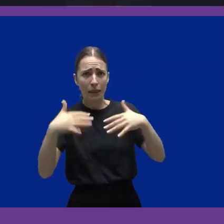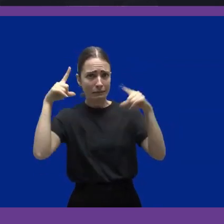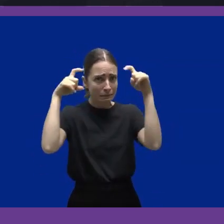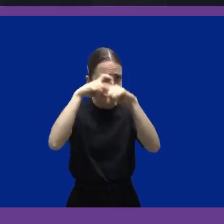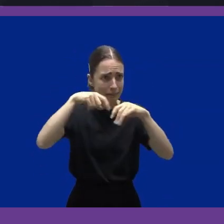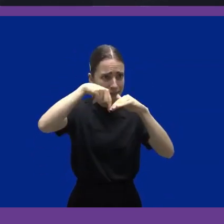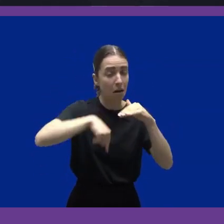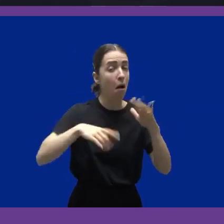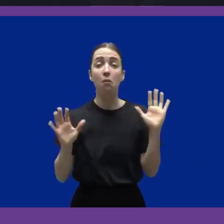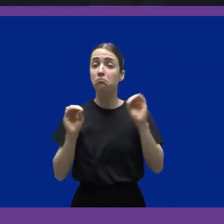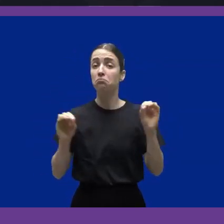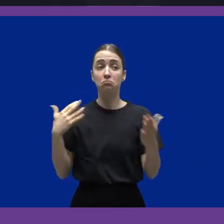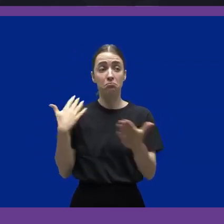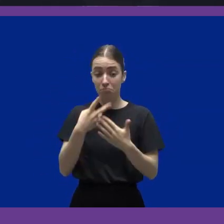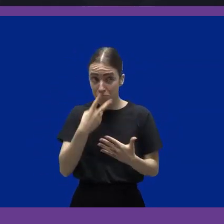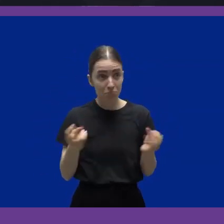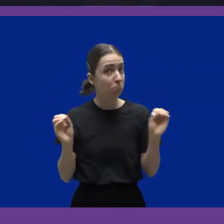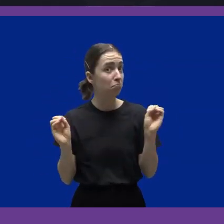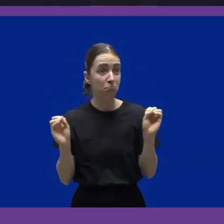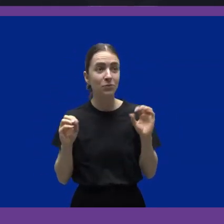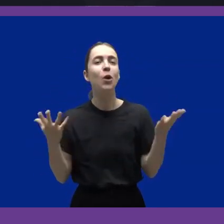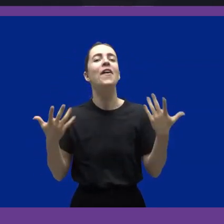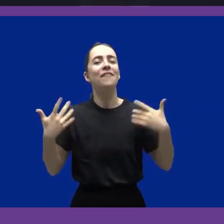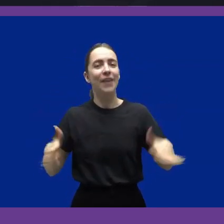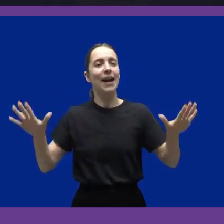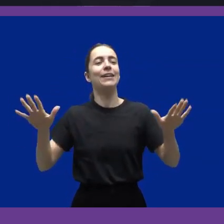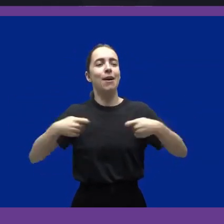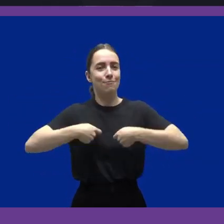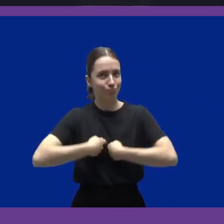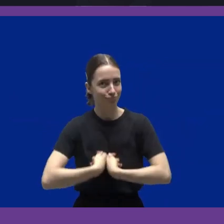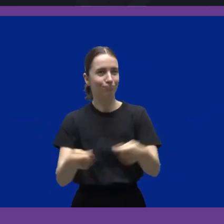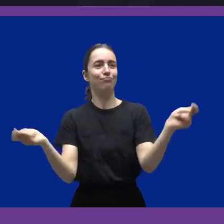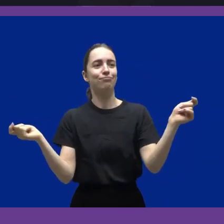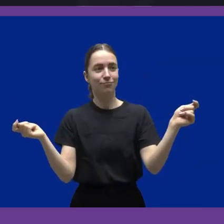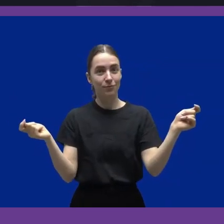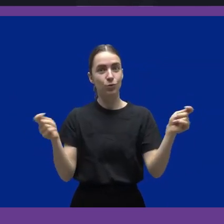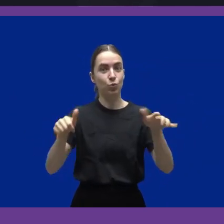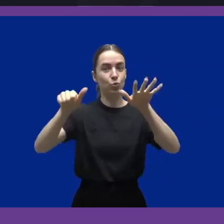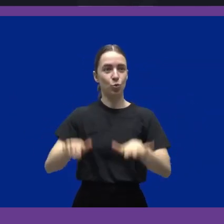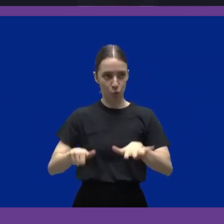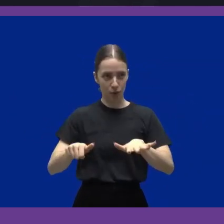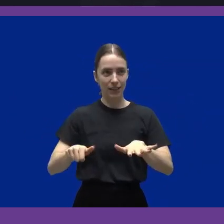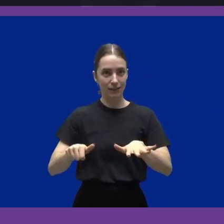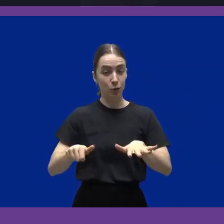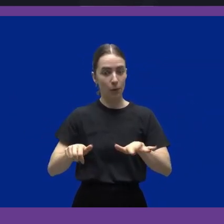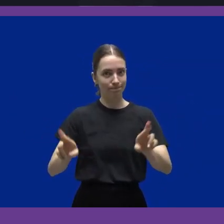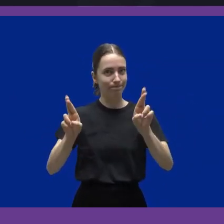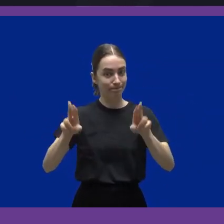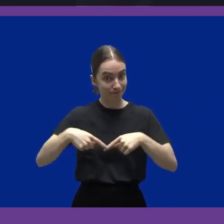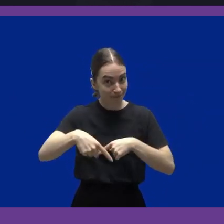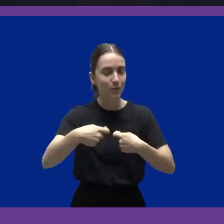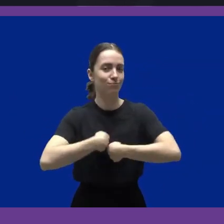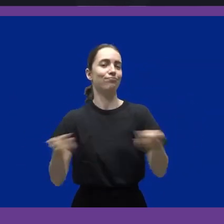talking about publishing the document in June 2026, which means that it will have a delay of between 5